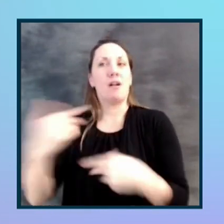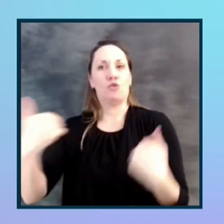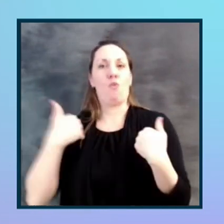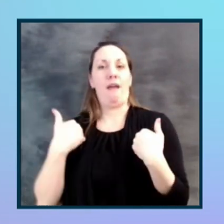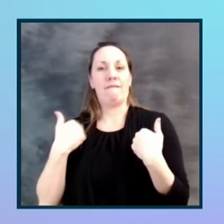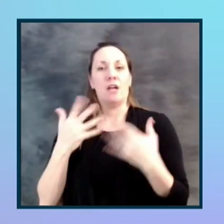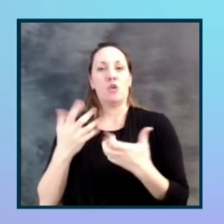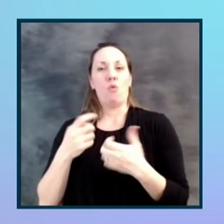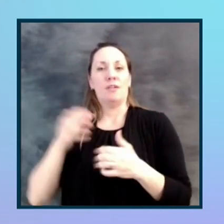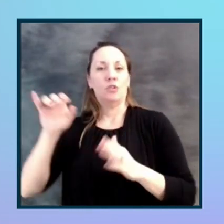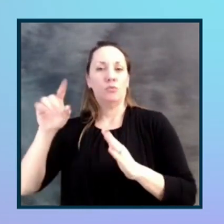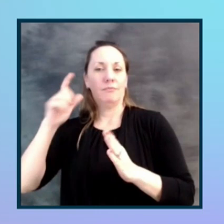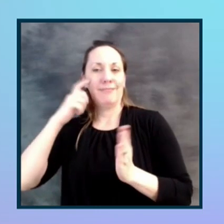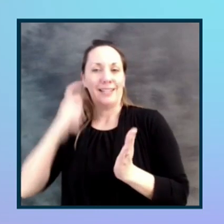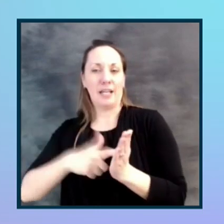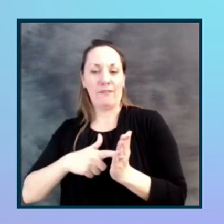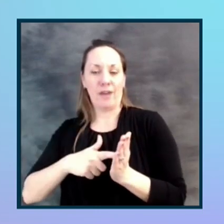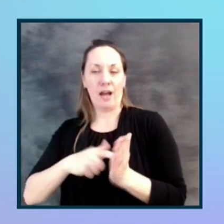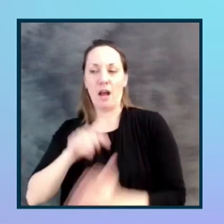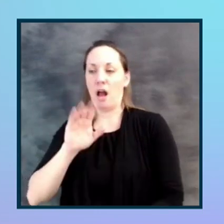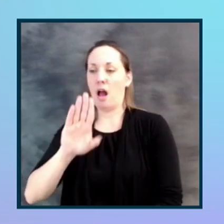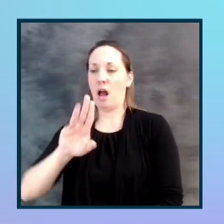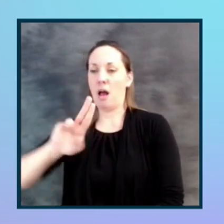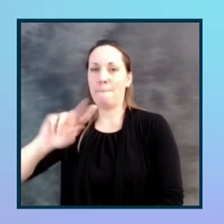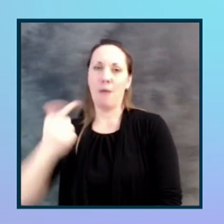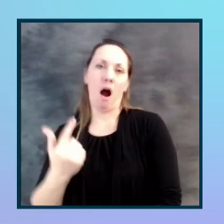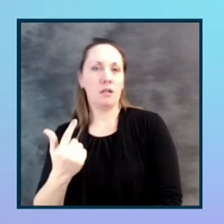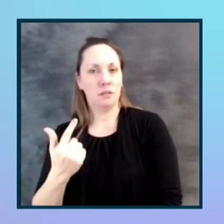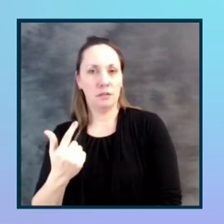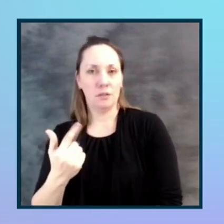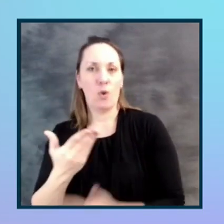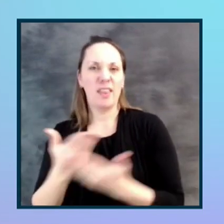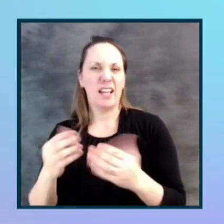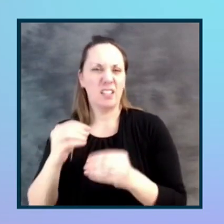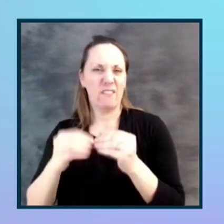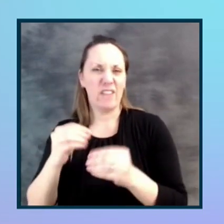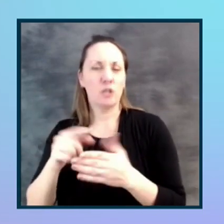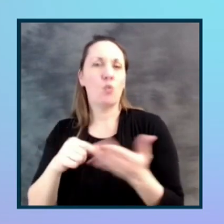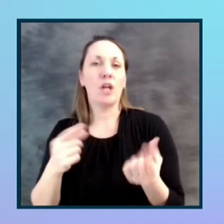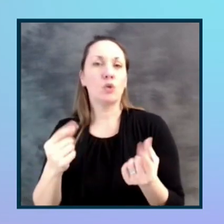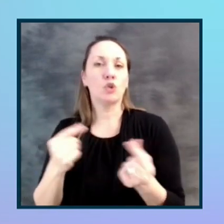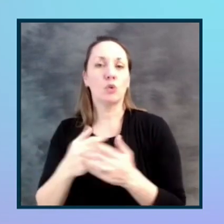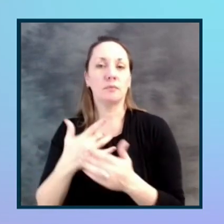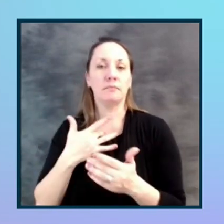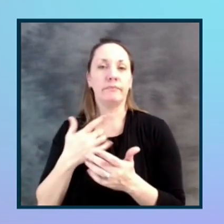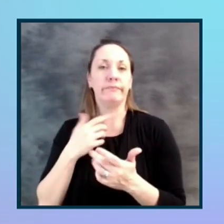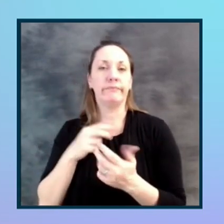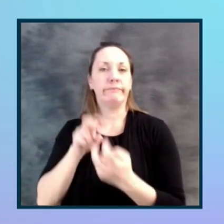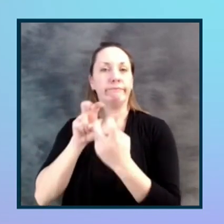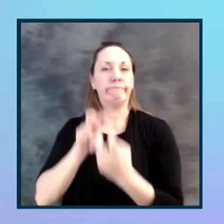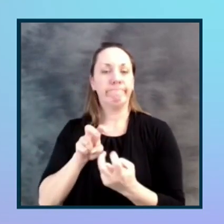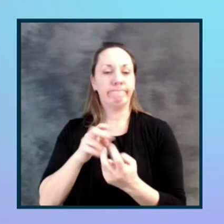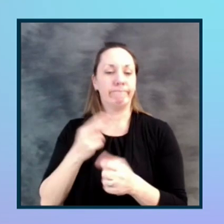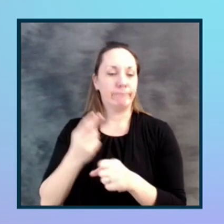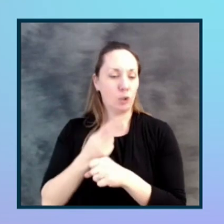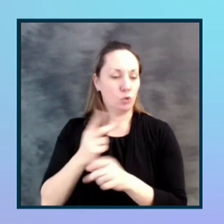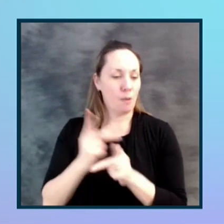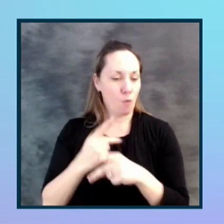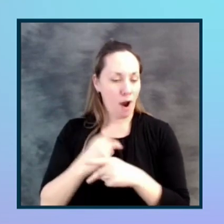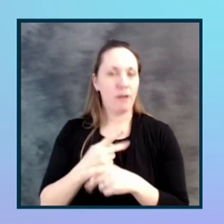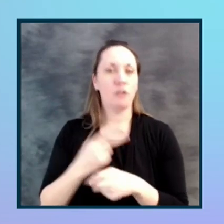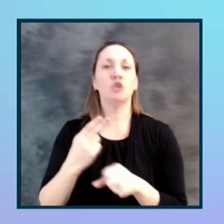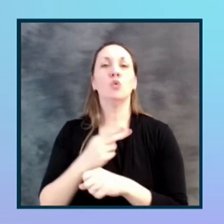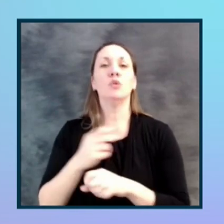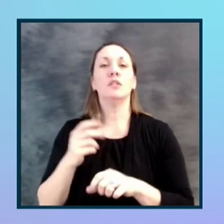identify bugs or barriers in it. What would you do? You would just, sit with your product, conduct usability test,